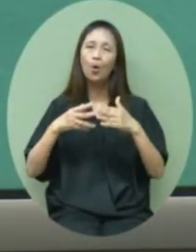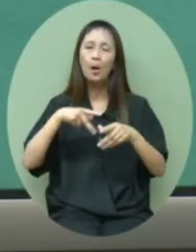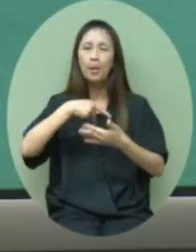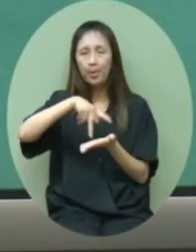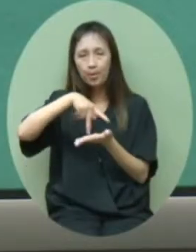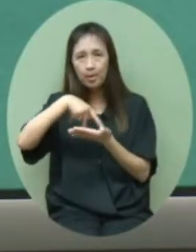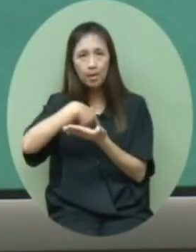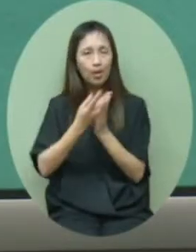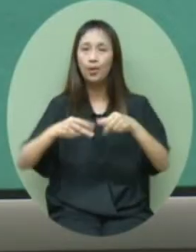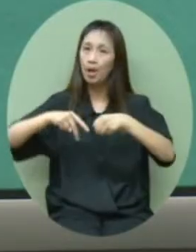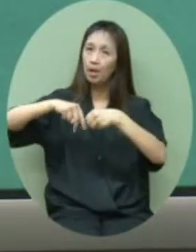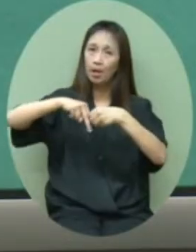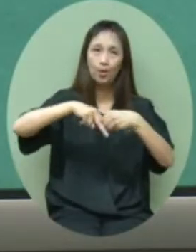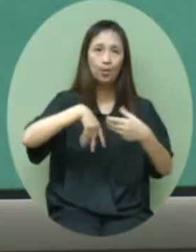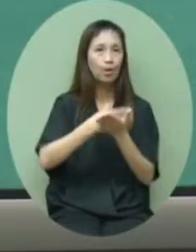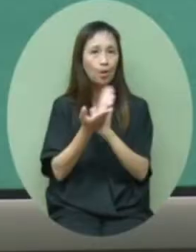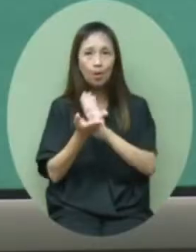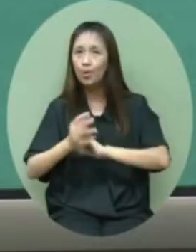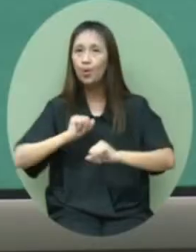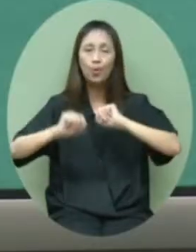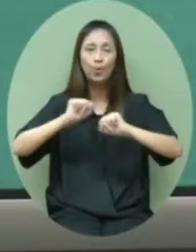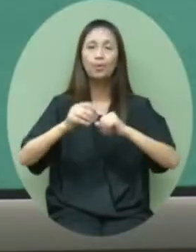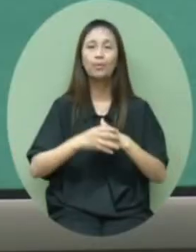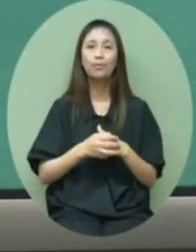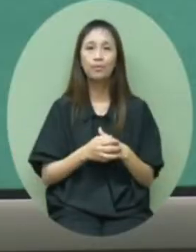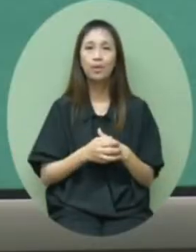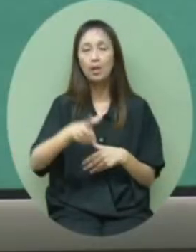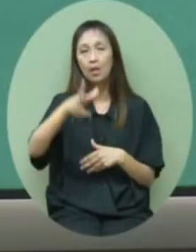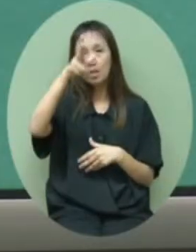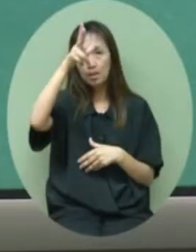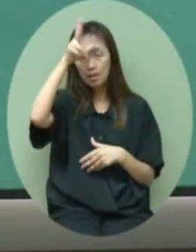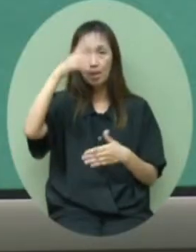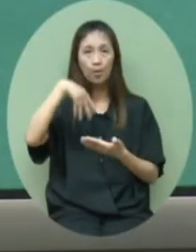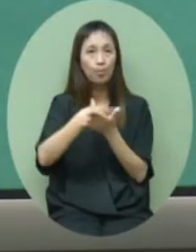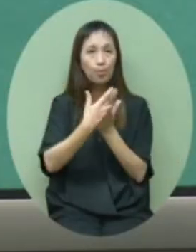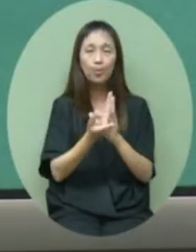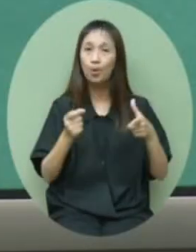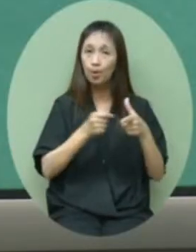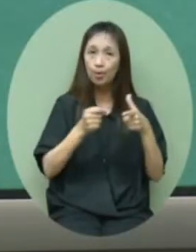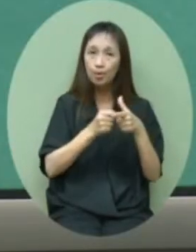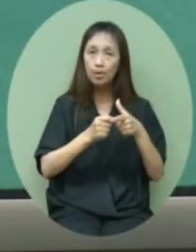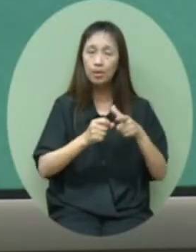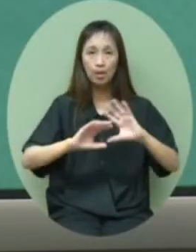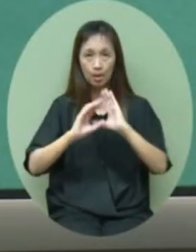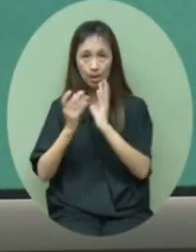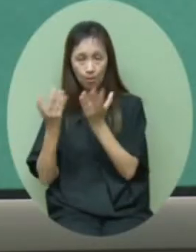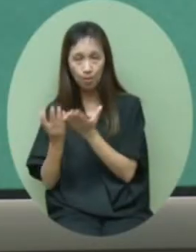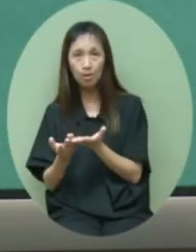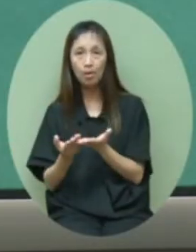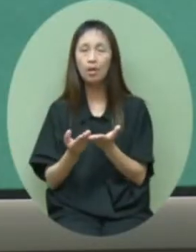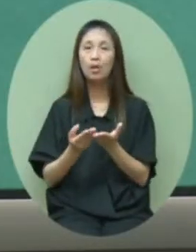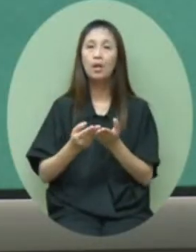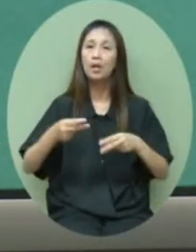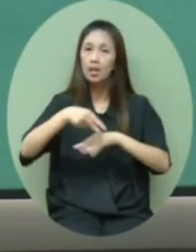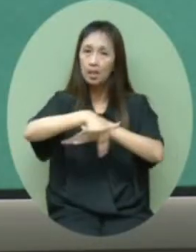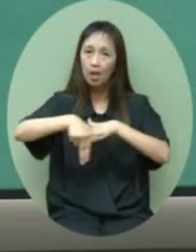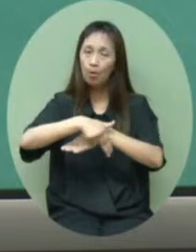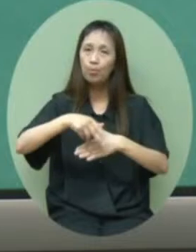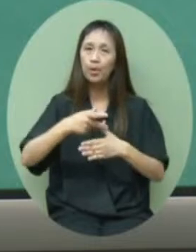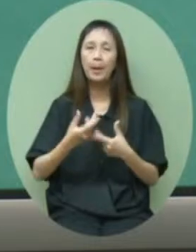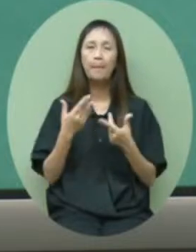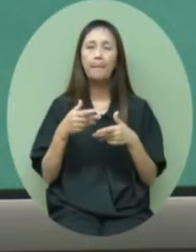parade performance, and then carnivals, ball games, and so on. Then the government and